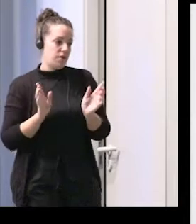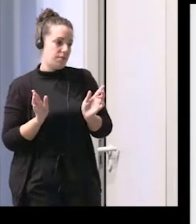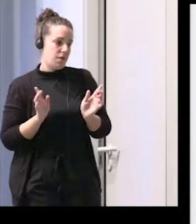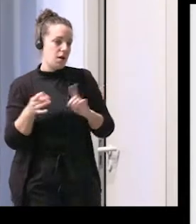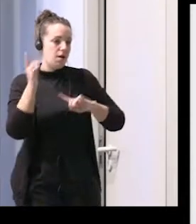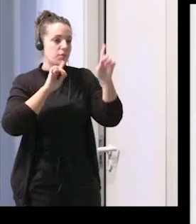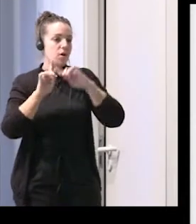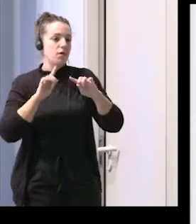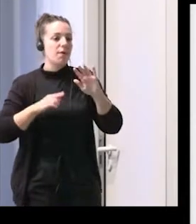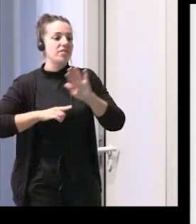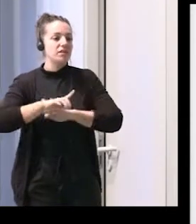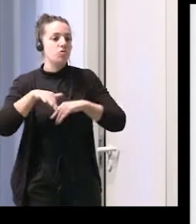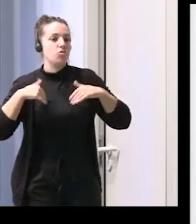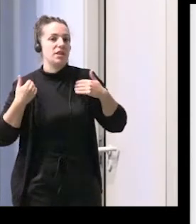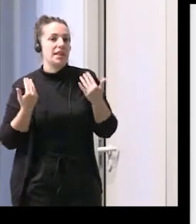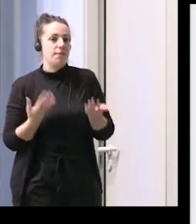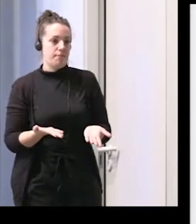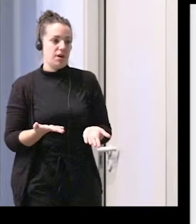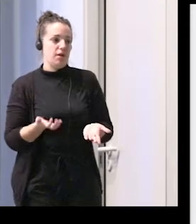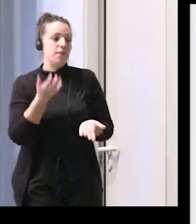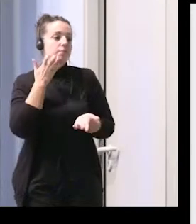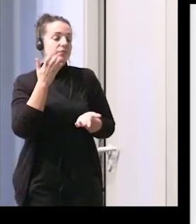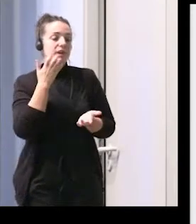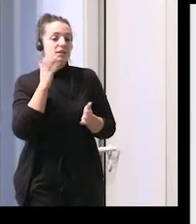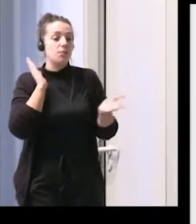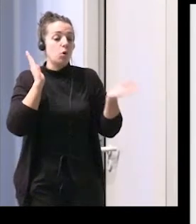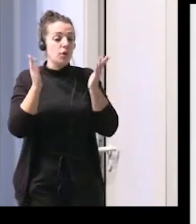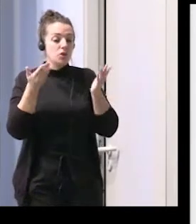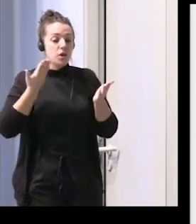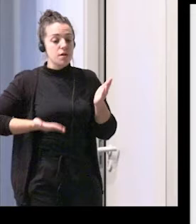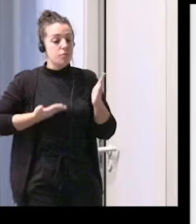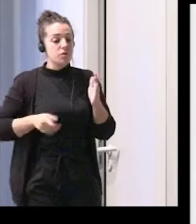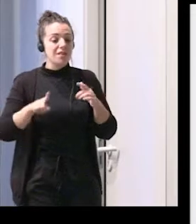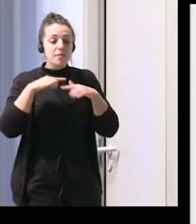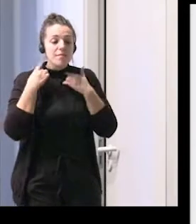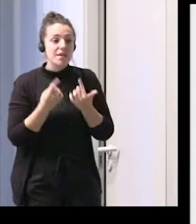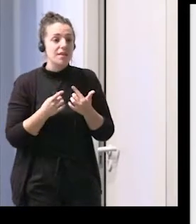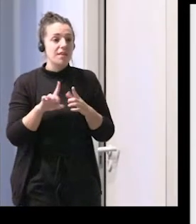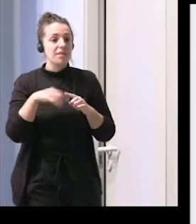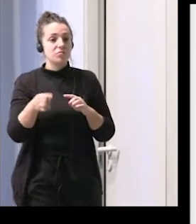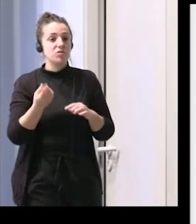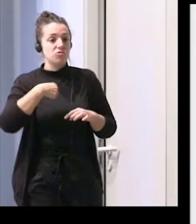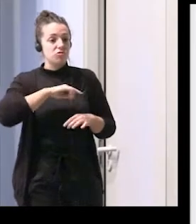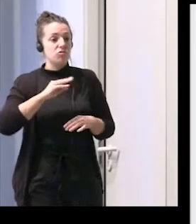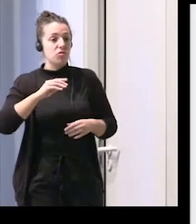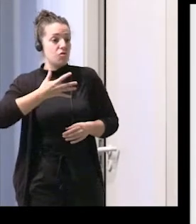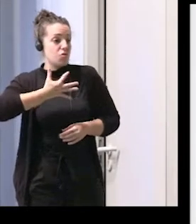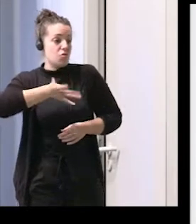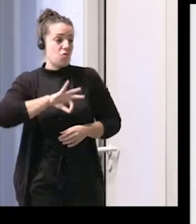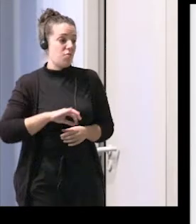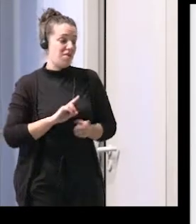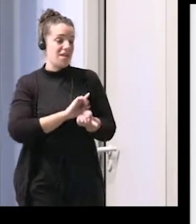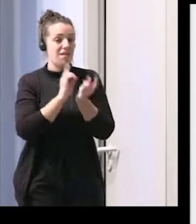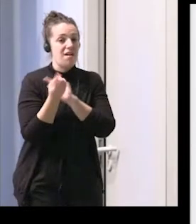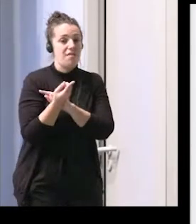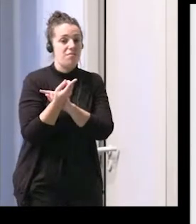we miss important times, we may not be able to reverse the changes that occur. So we